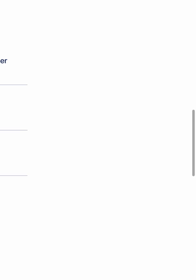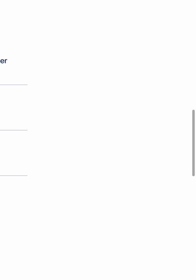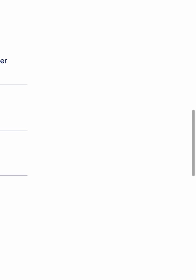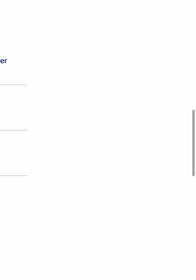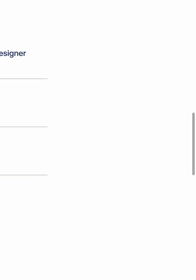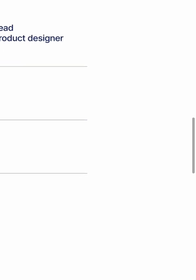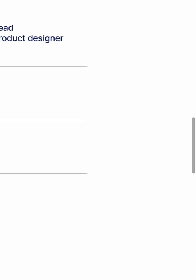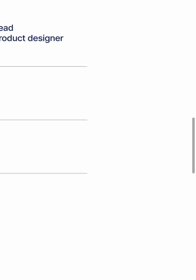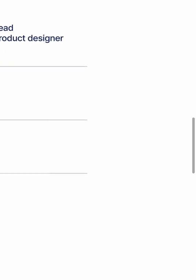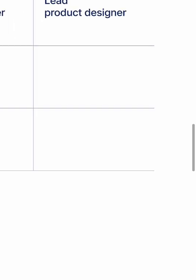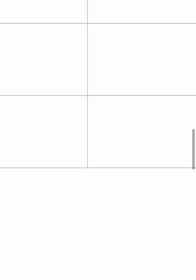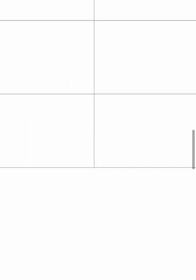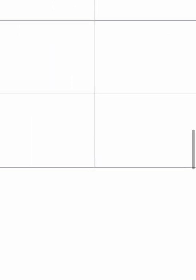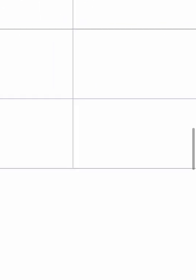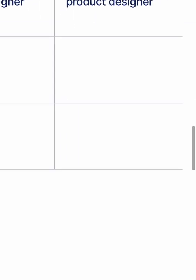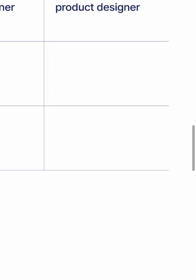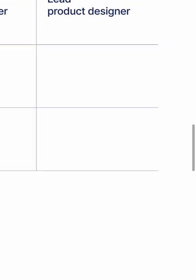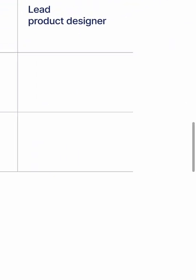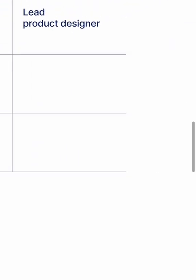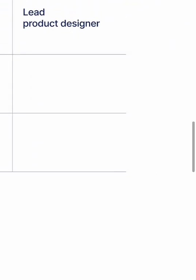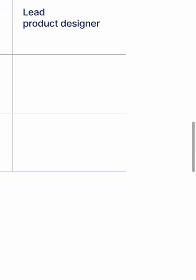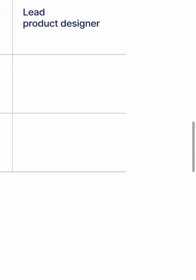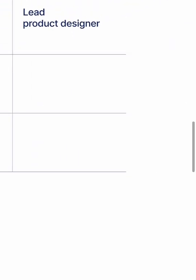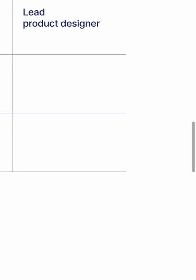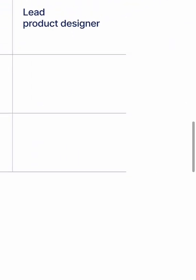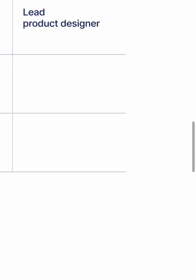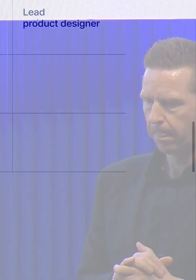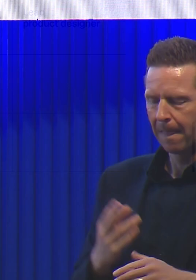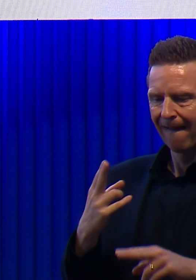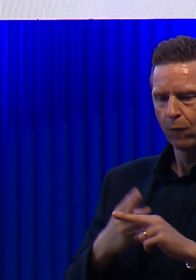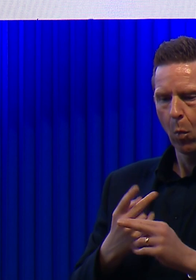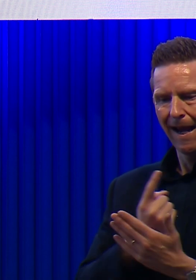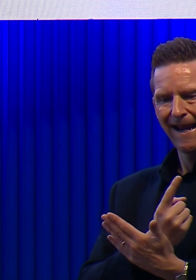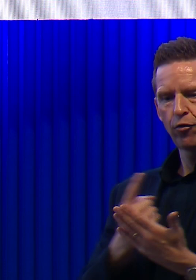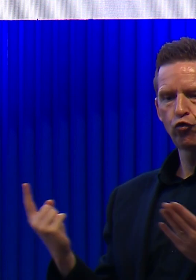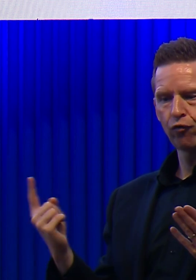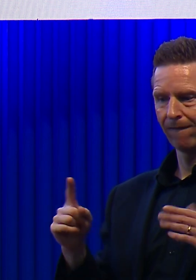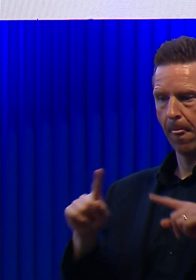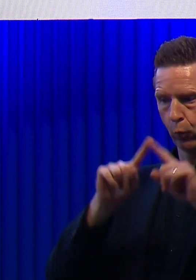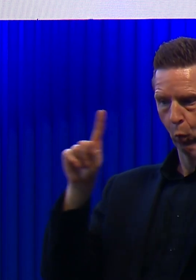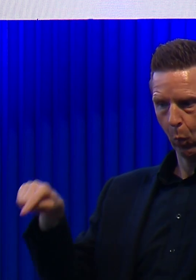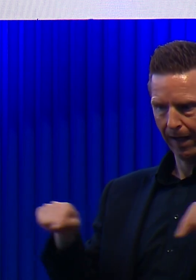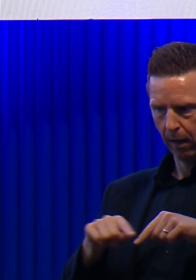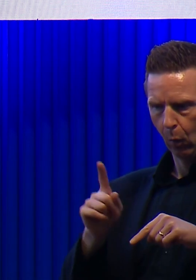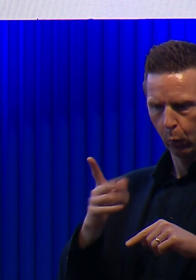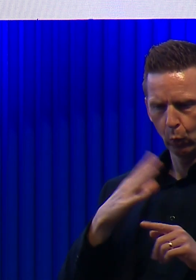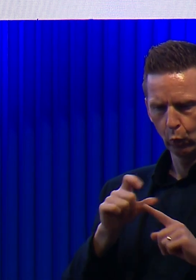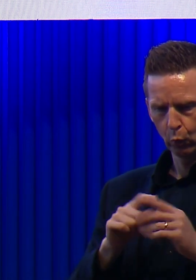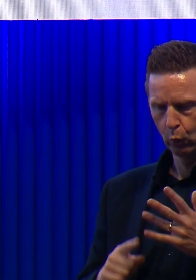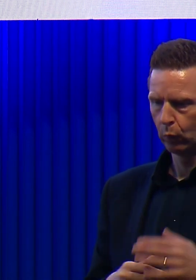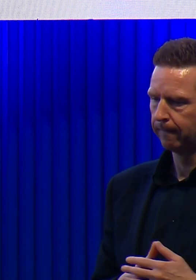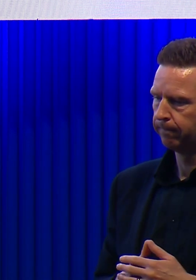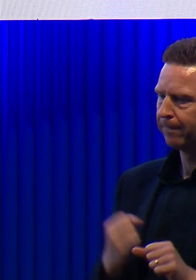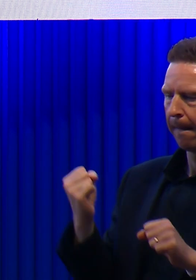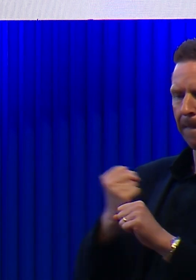of, I need to sell X to the organization. I need to sell research. If you need to sell